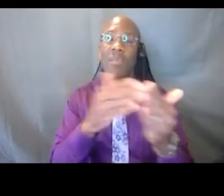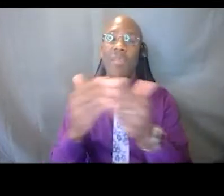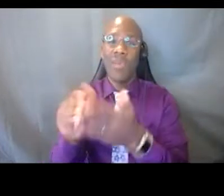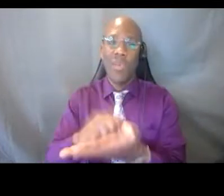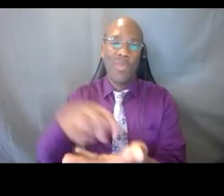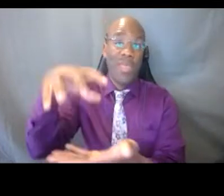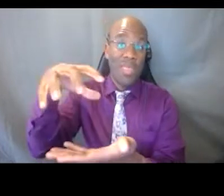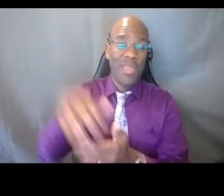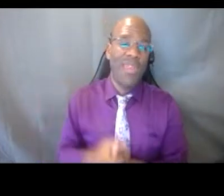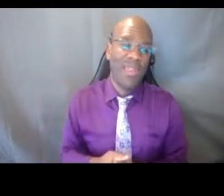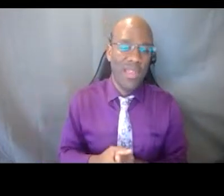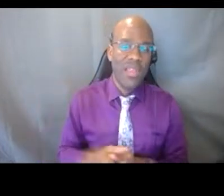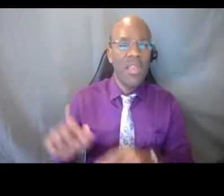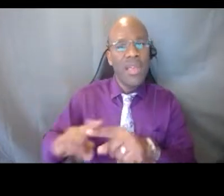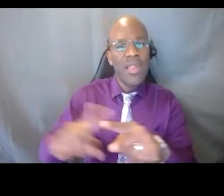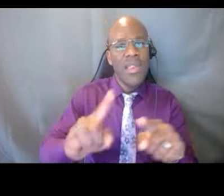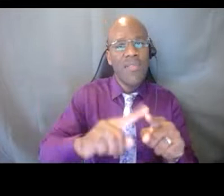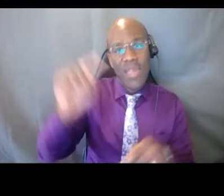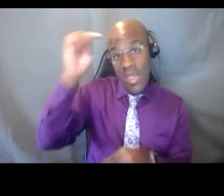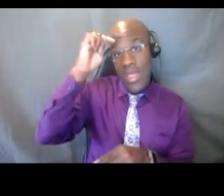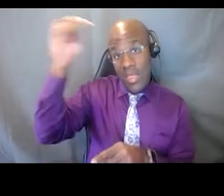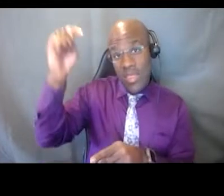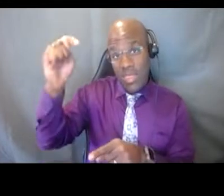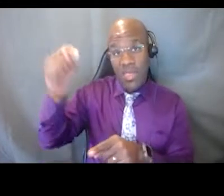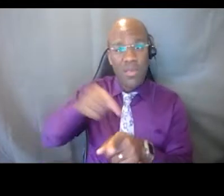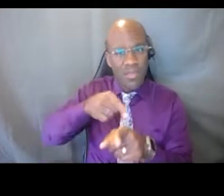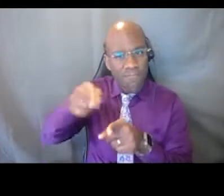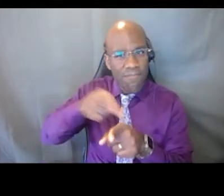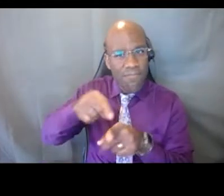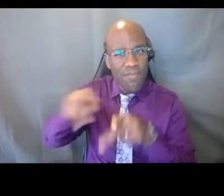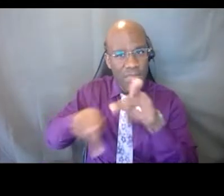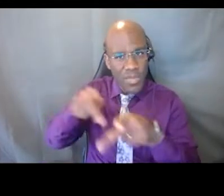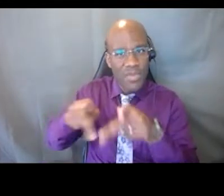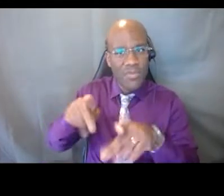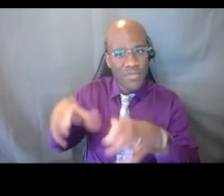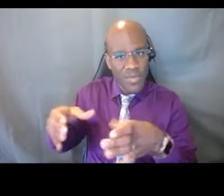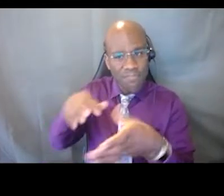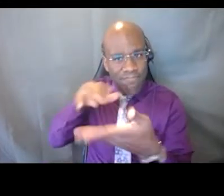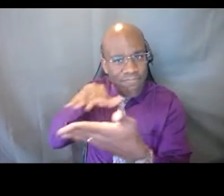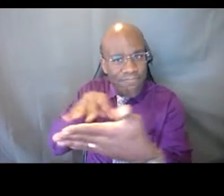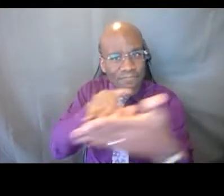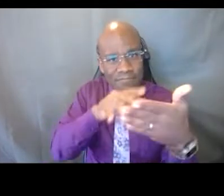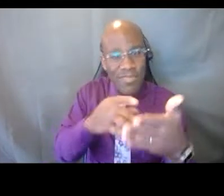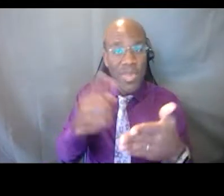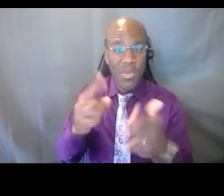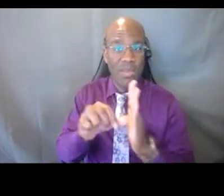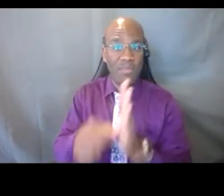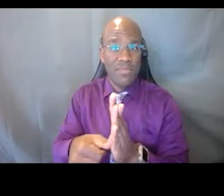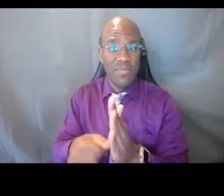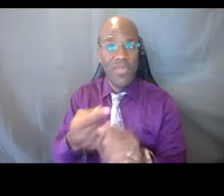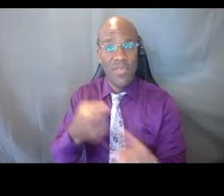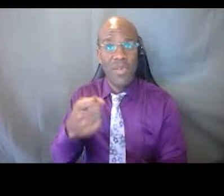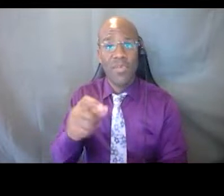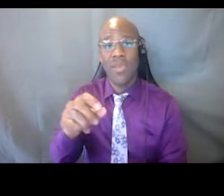by theorists, and I'm highlighting the work once again of Dr. Terioso, who's the picture I have up with the diagram. And I'm going